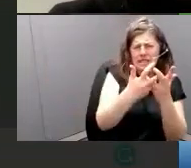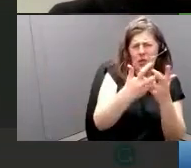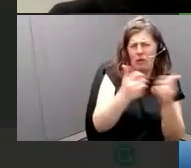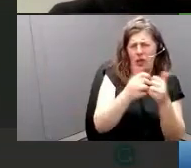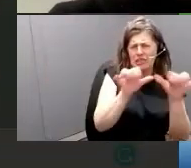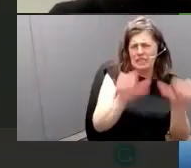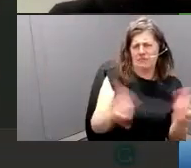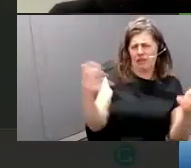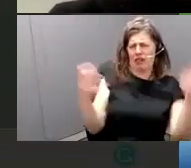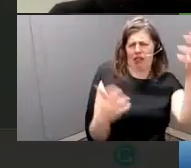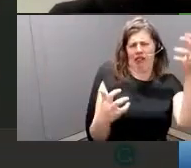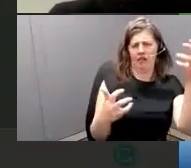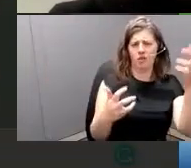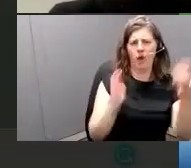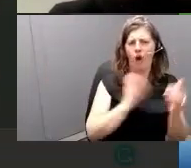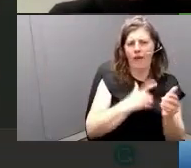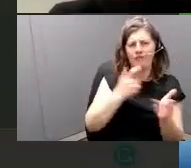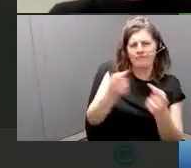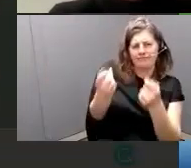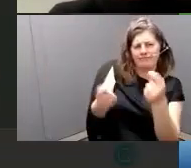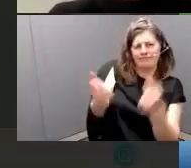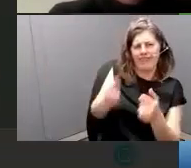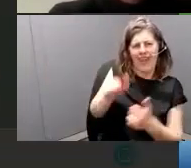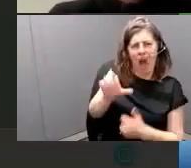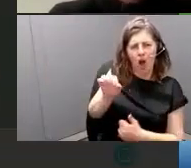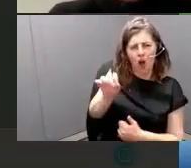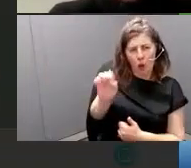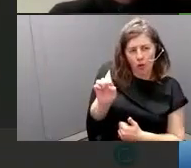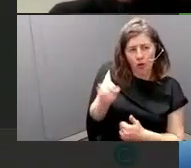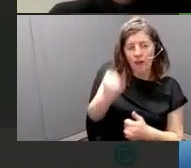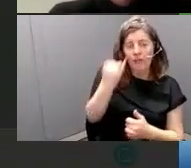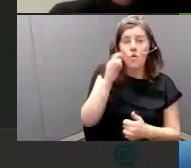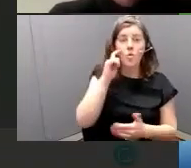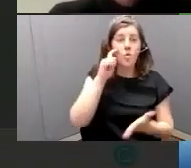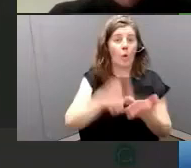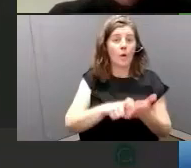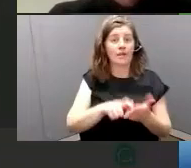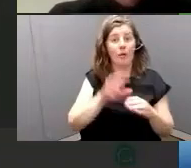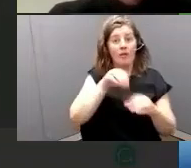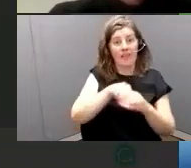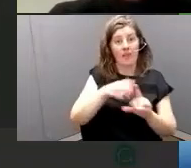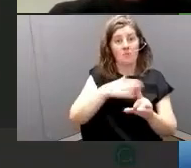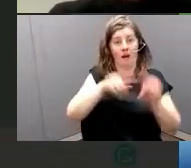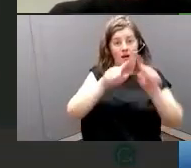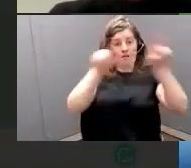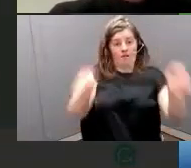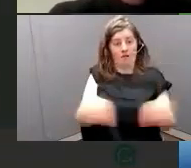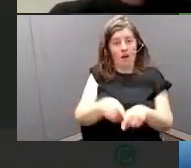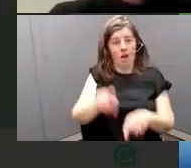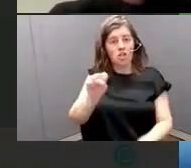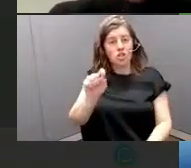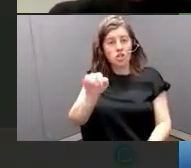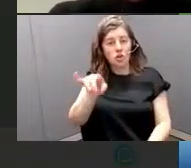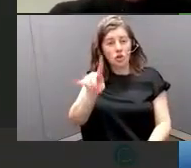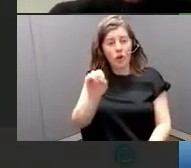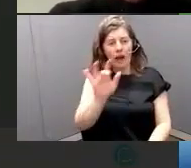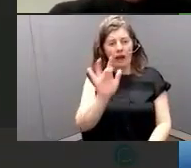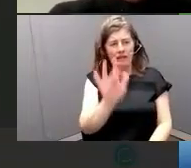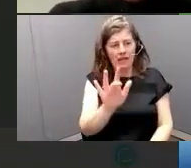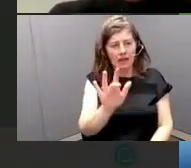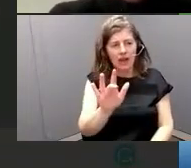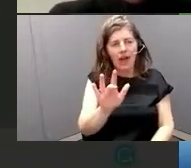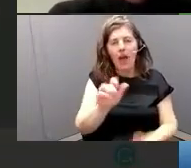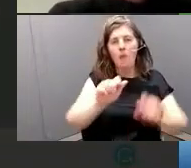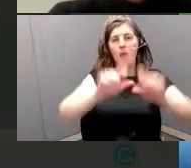But you'll notice when I click on a content box in the studio that I get this WYSIWYG toolbar